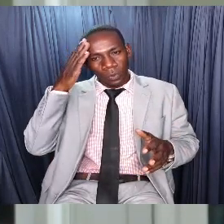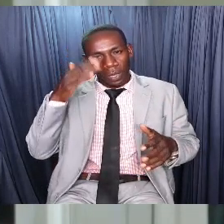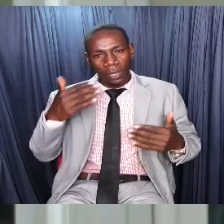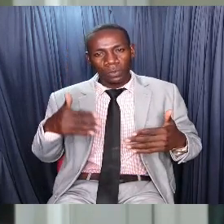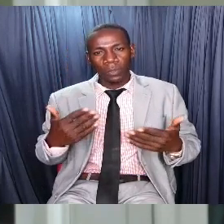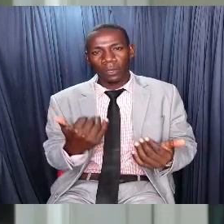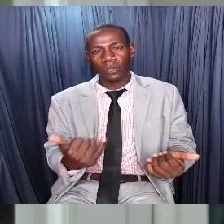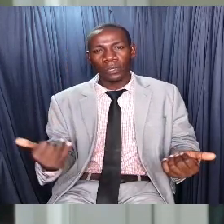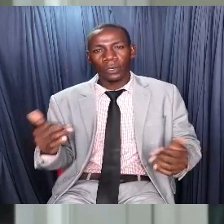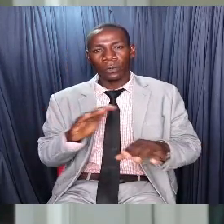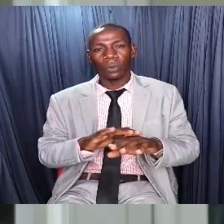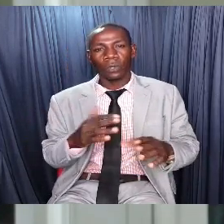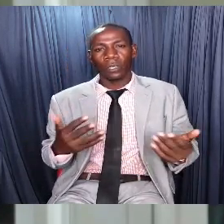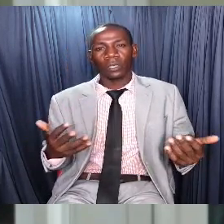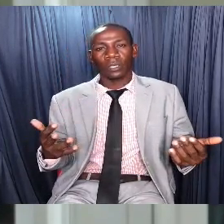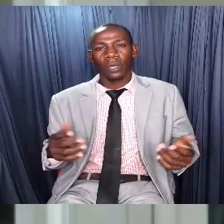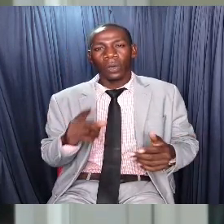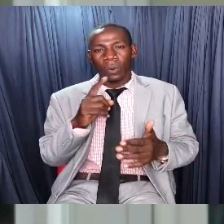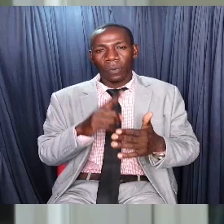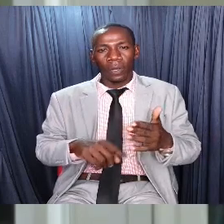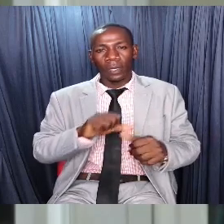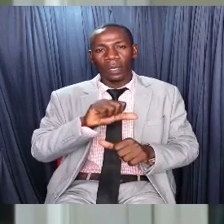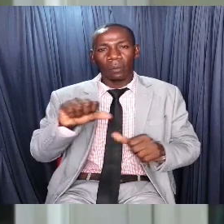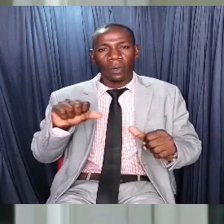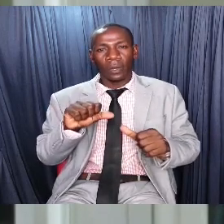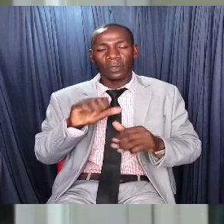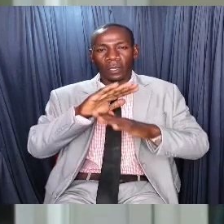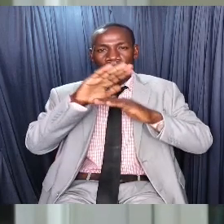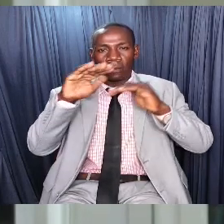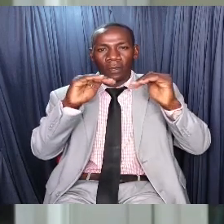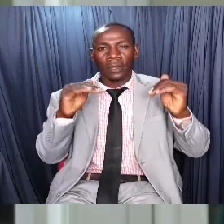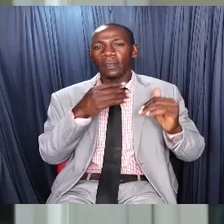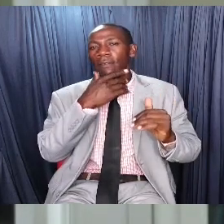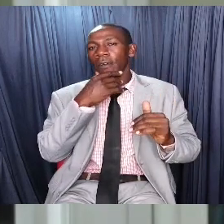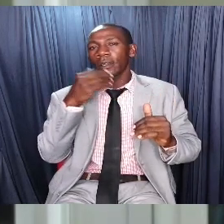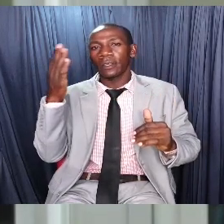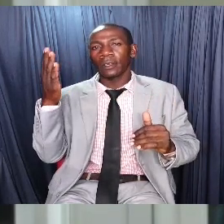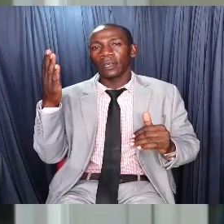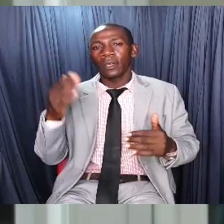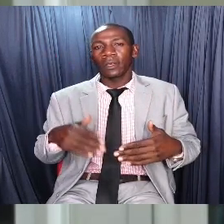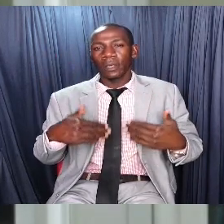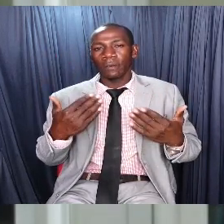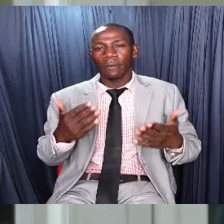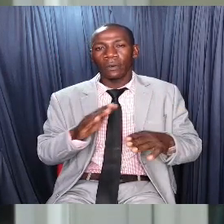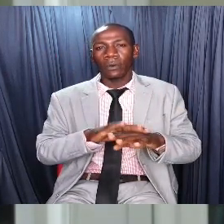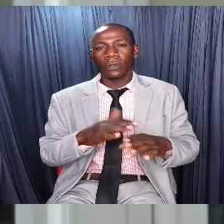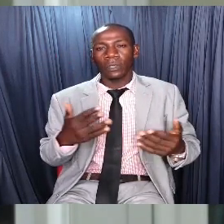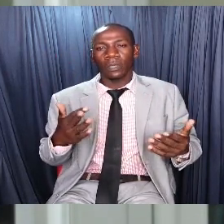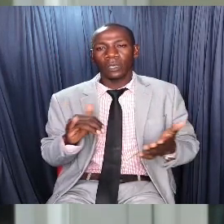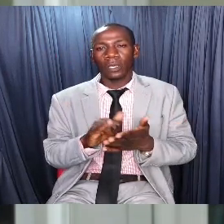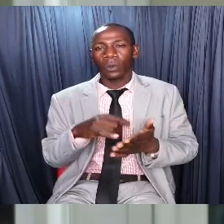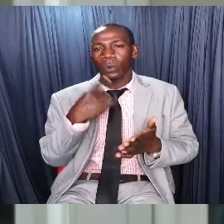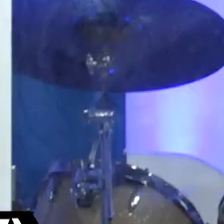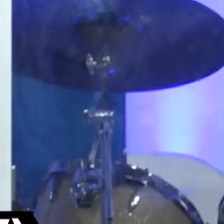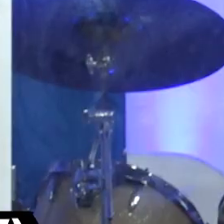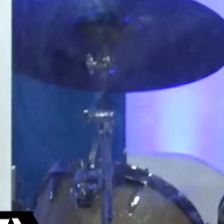kuwapa watoto wenu vipawa vyema, je, si zaidi sana Baba yenu aliye mbinguni atawapa mema wao wa